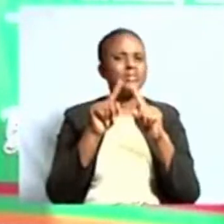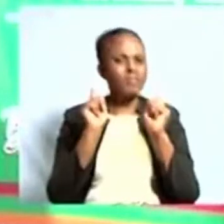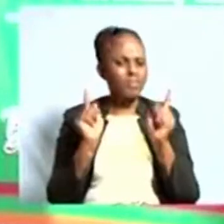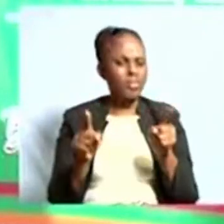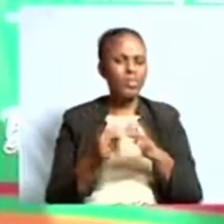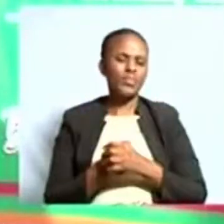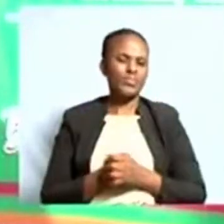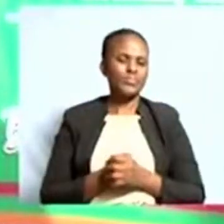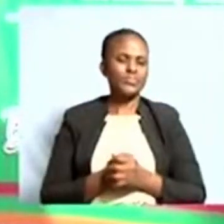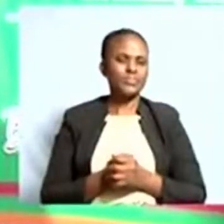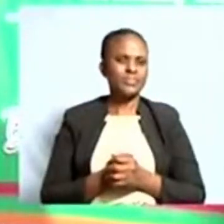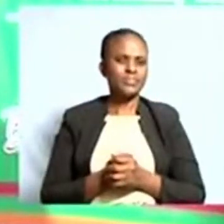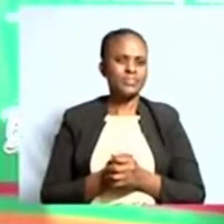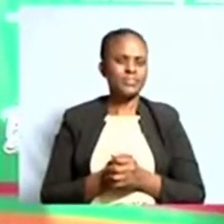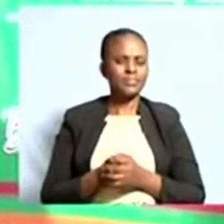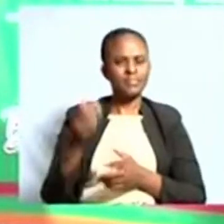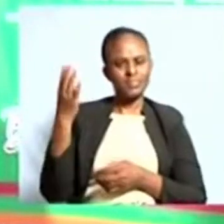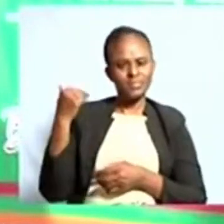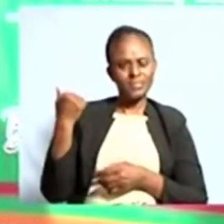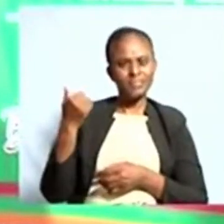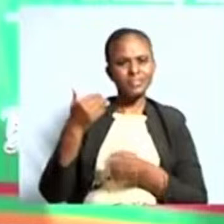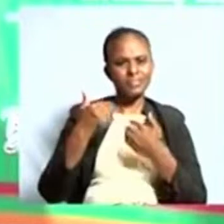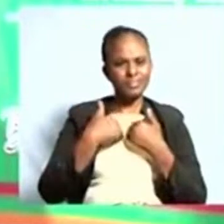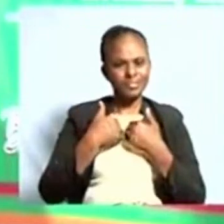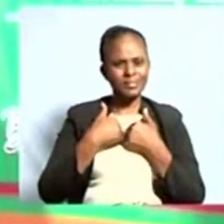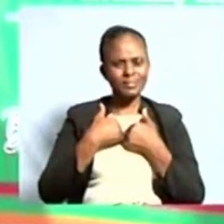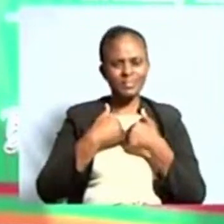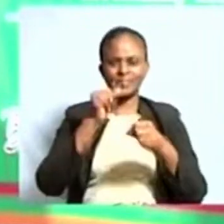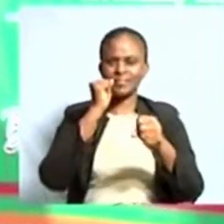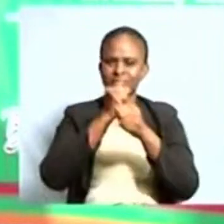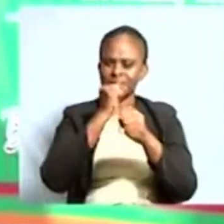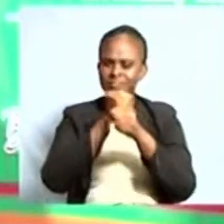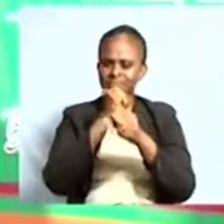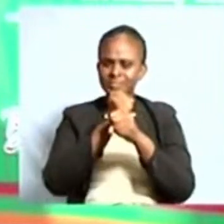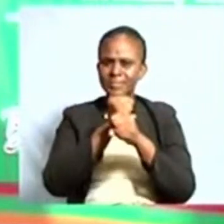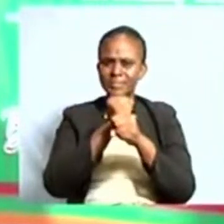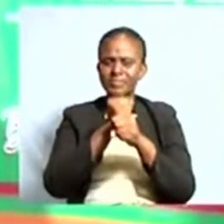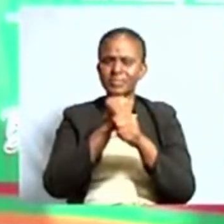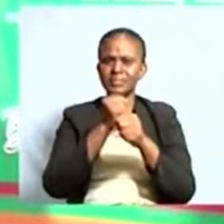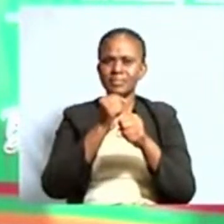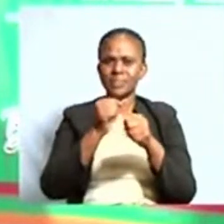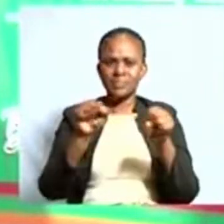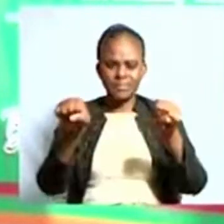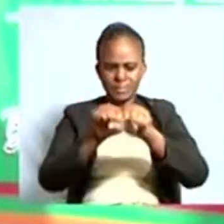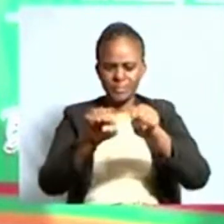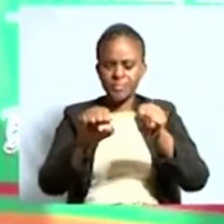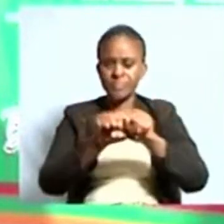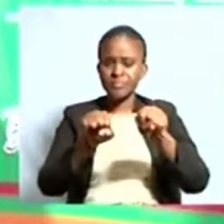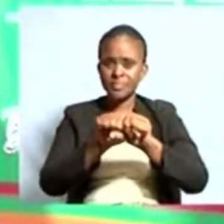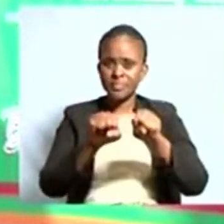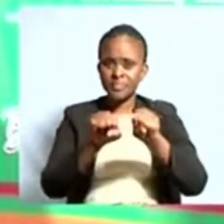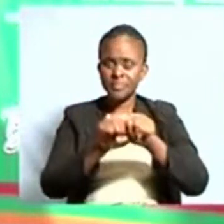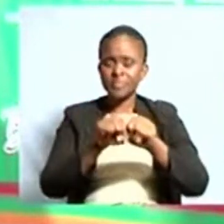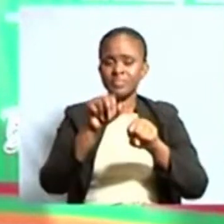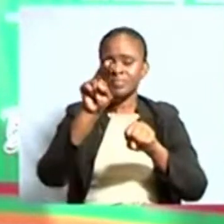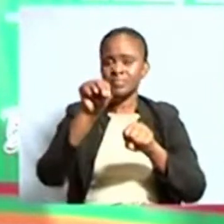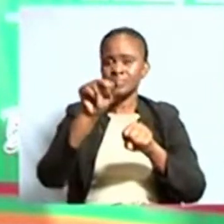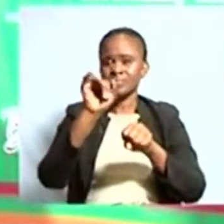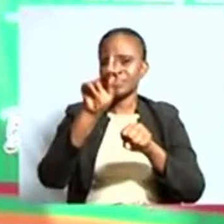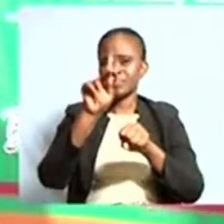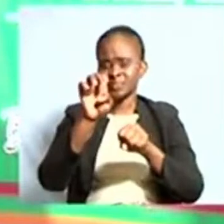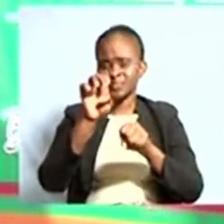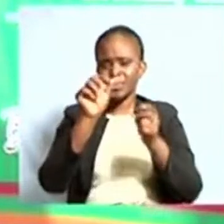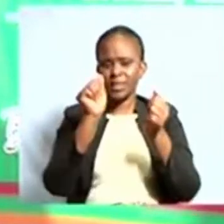are, recently we had an operation on footwear, Nike and